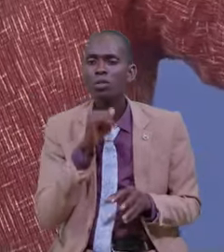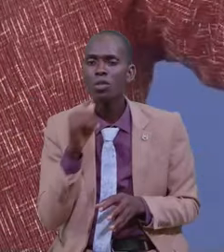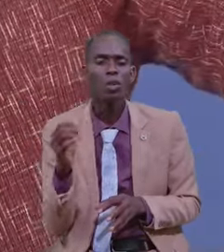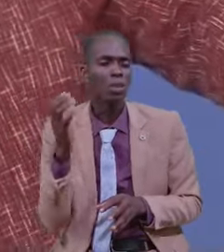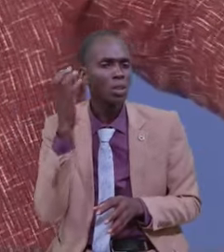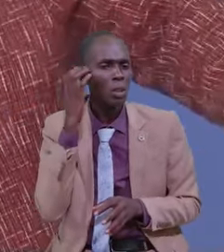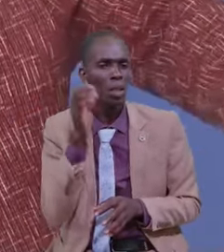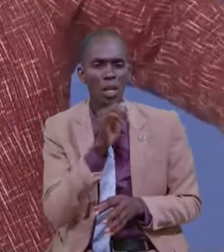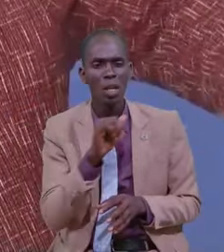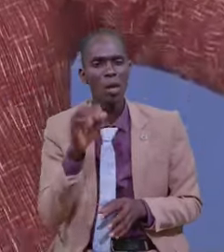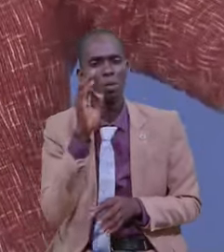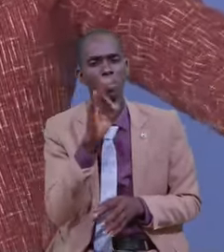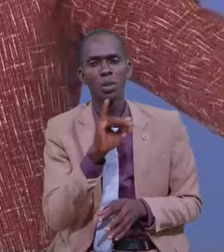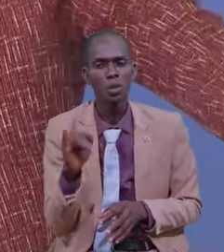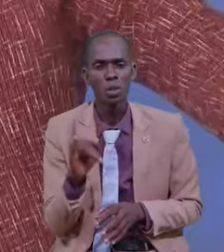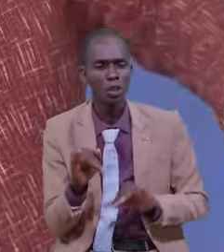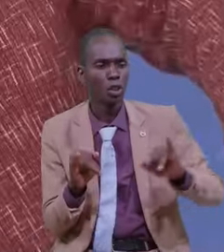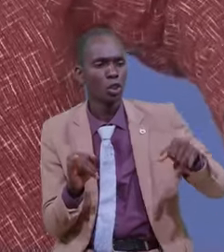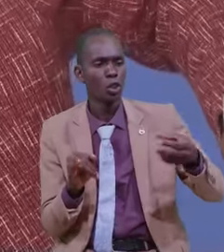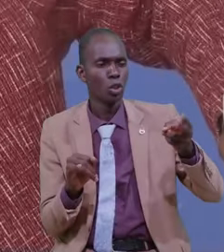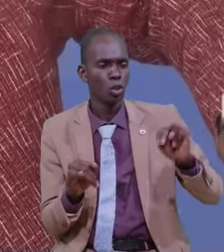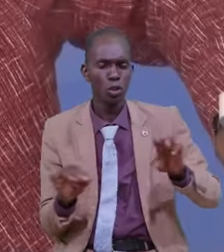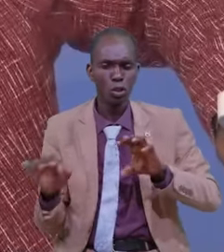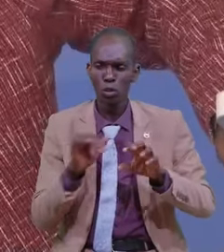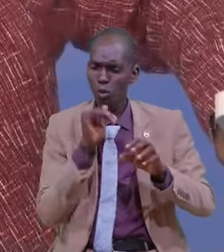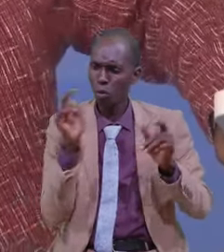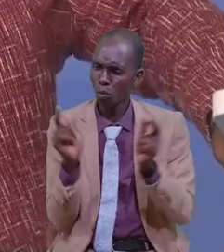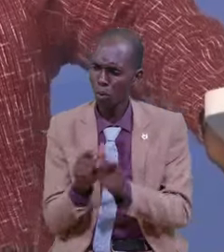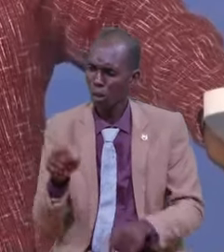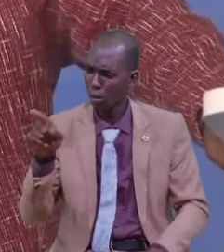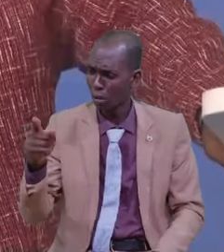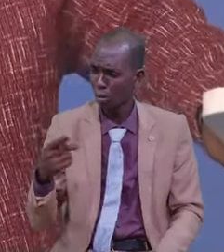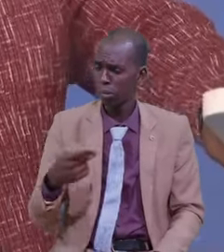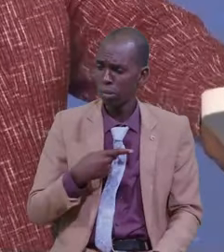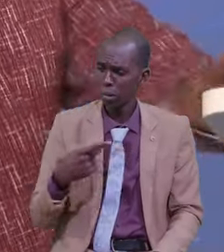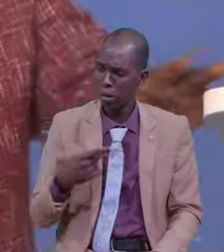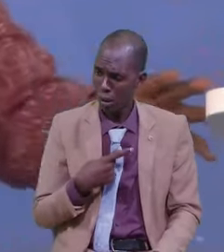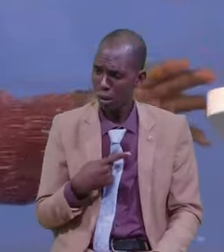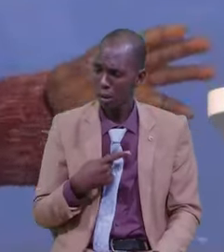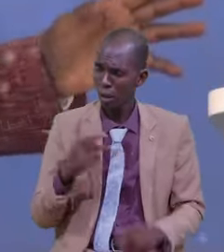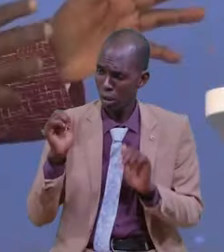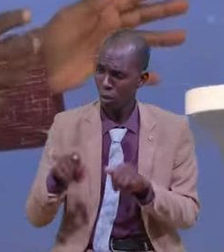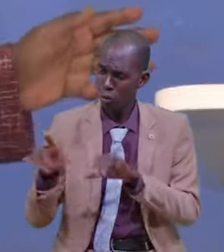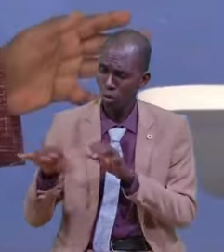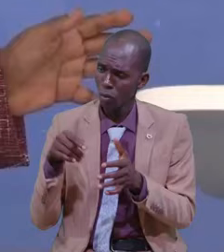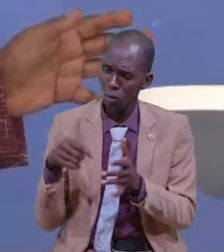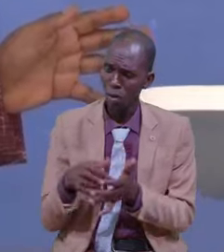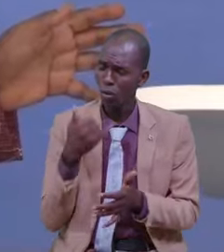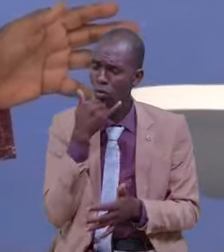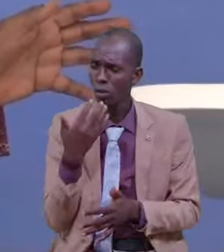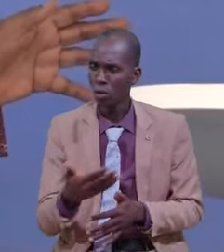And John did not come to say, Peter, see what you've done. Jesus looked